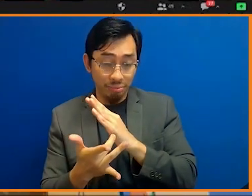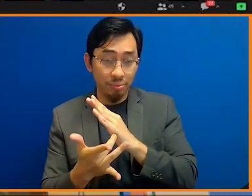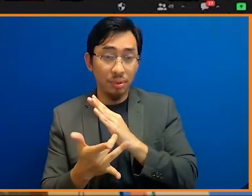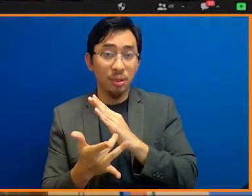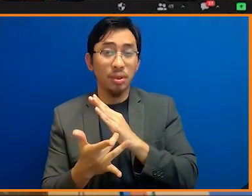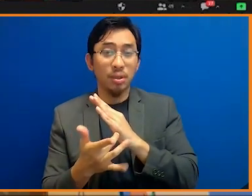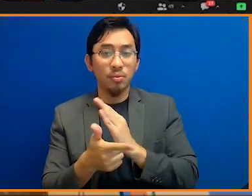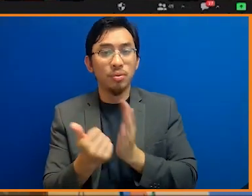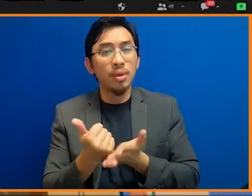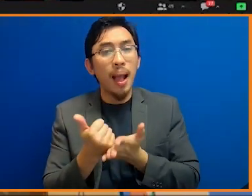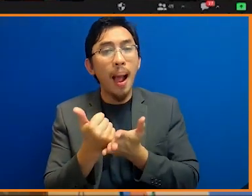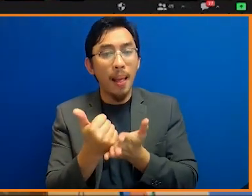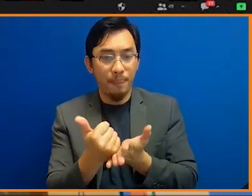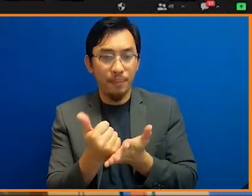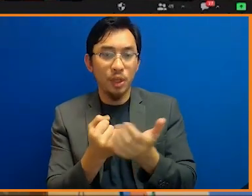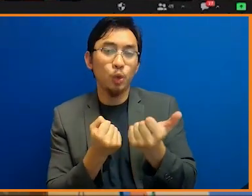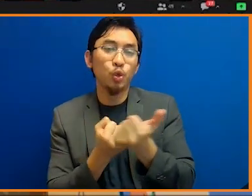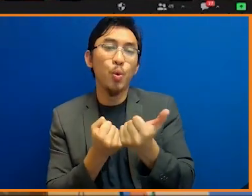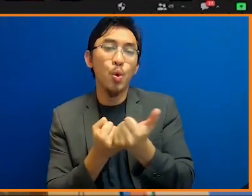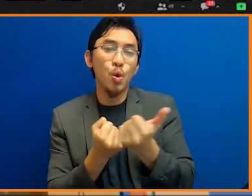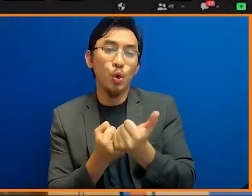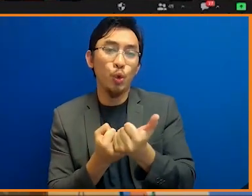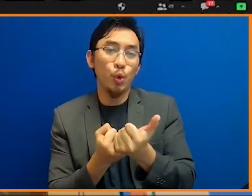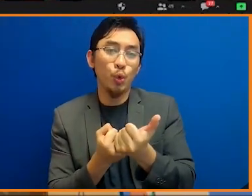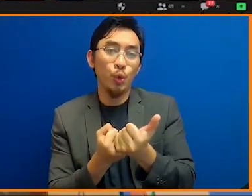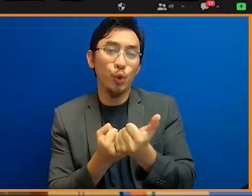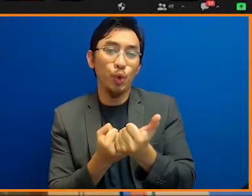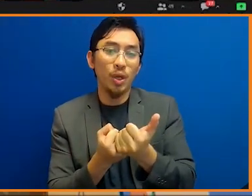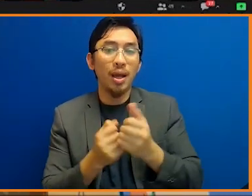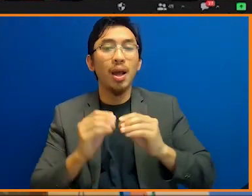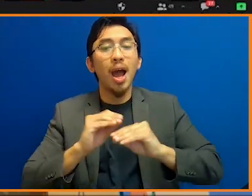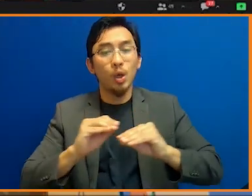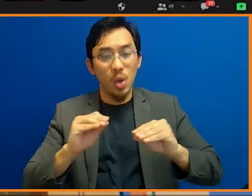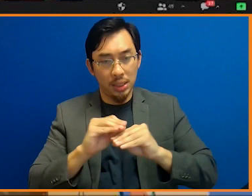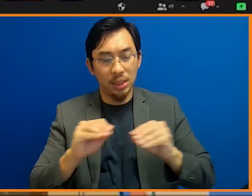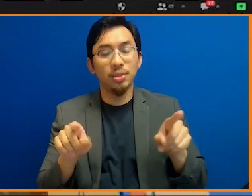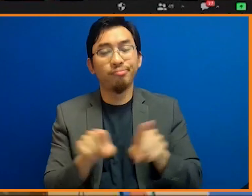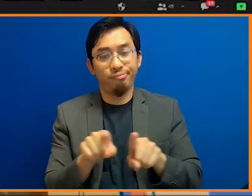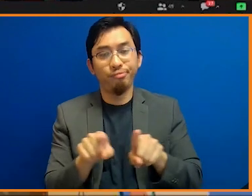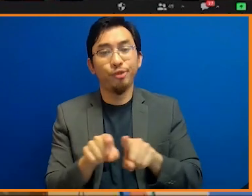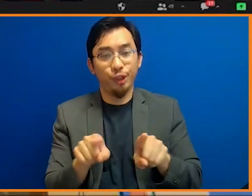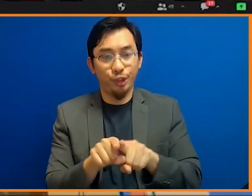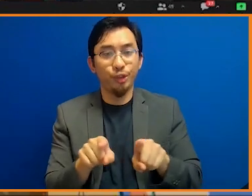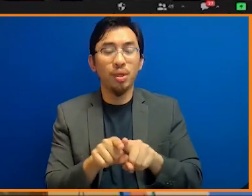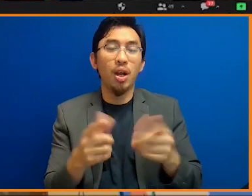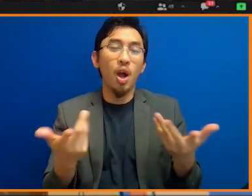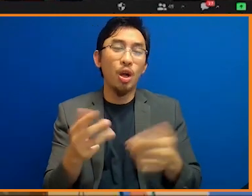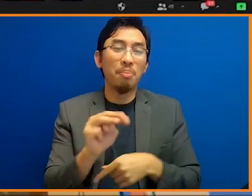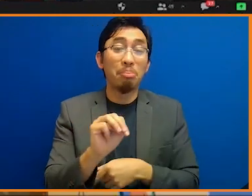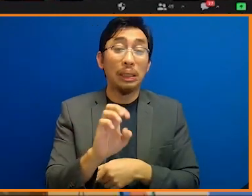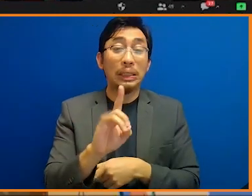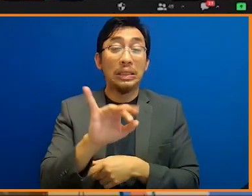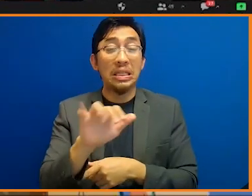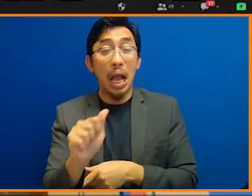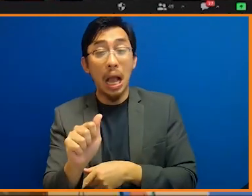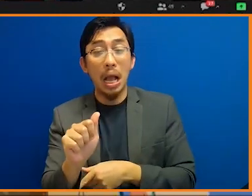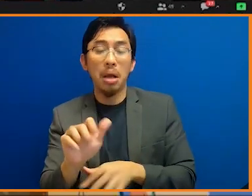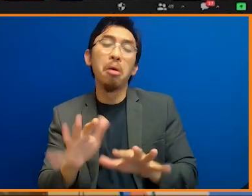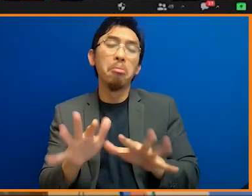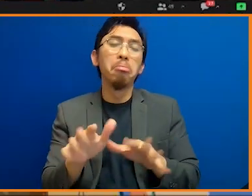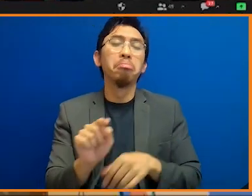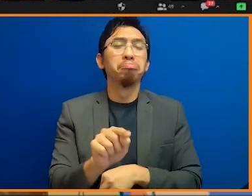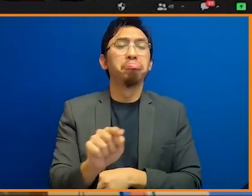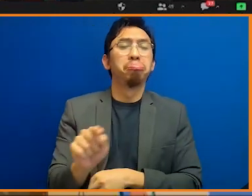technology to help supporting the education as well, more